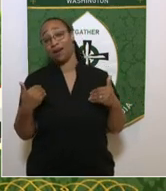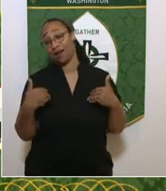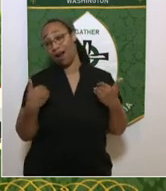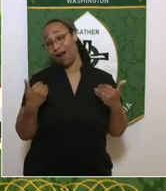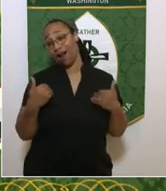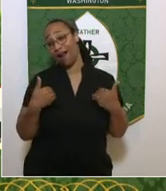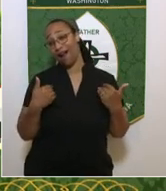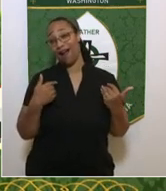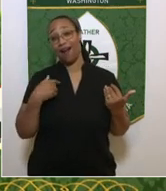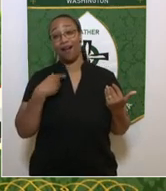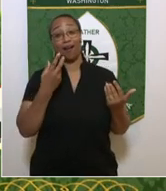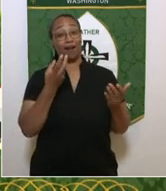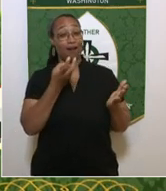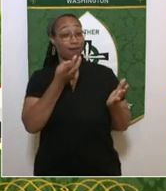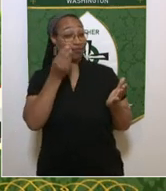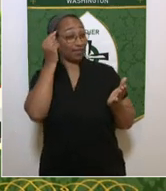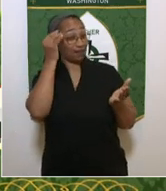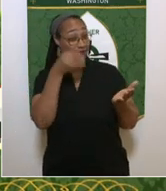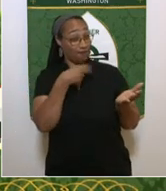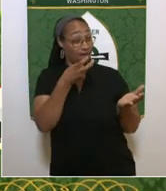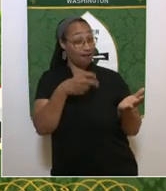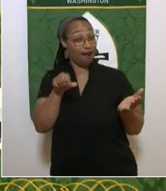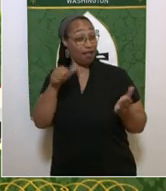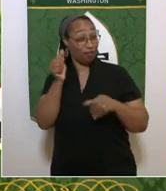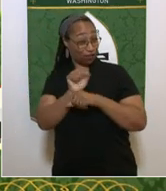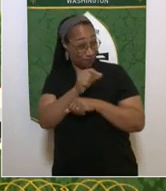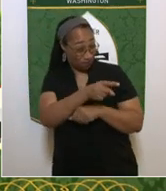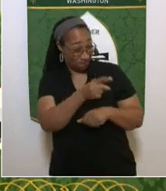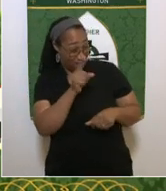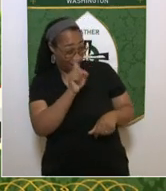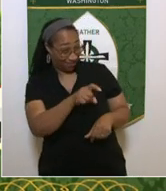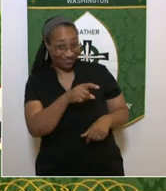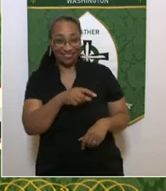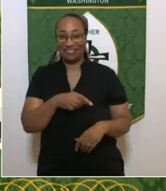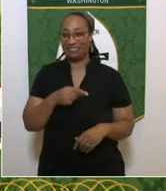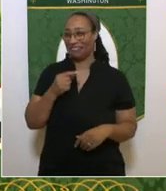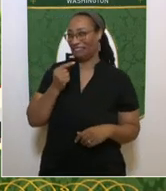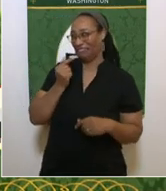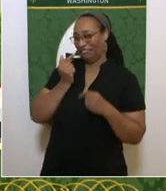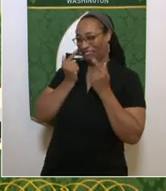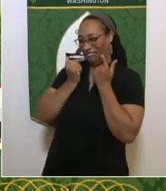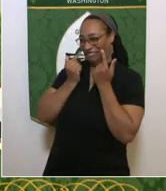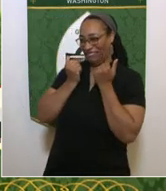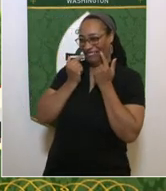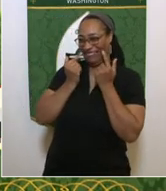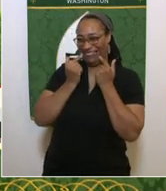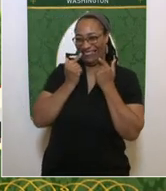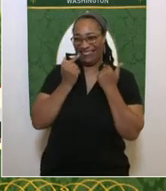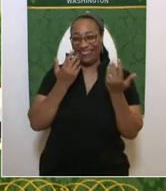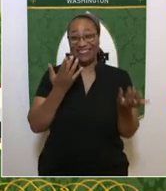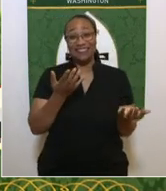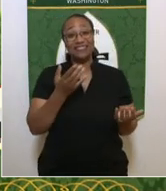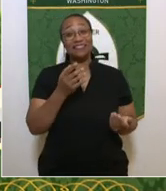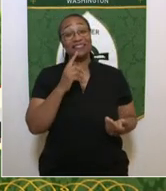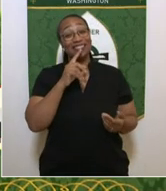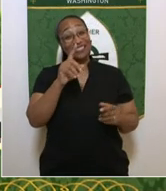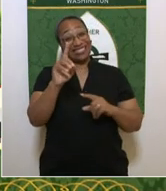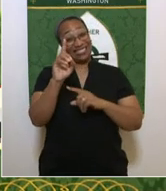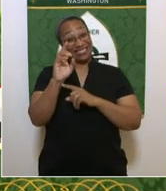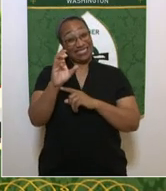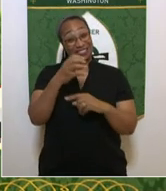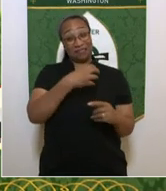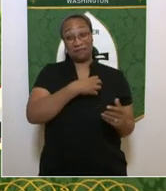there are no term limits for mayors in Washington, D.C., there will be a time when I'm not